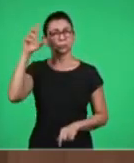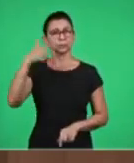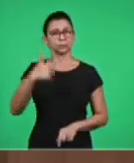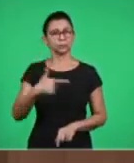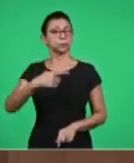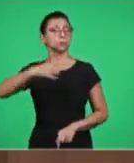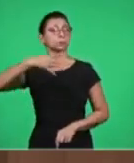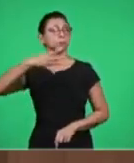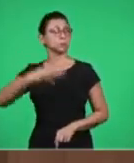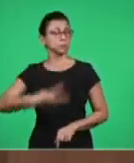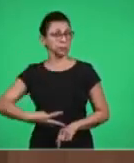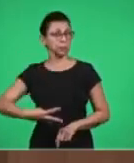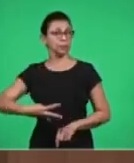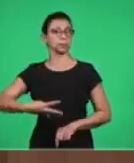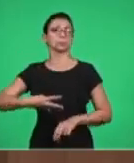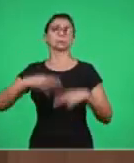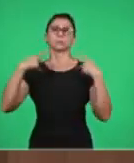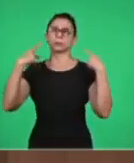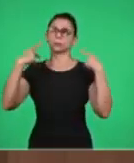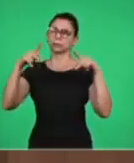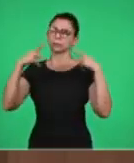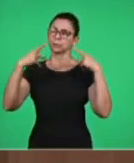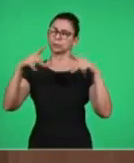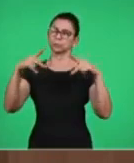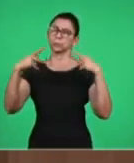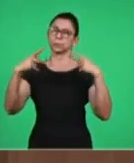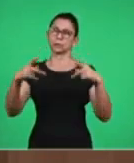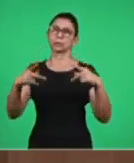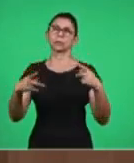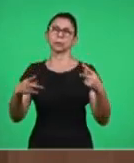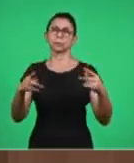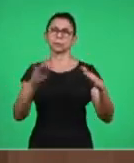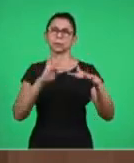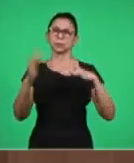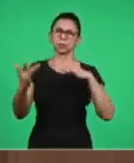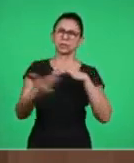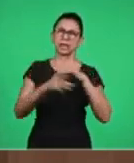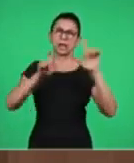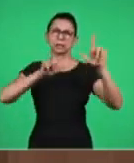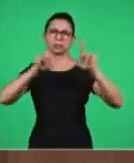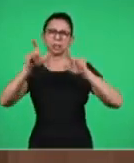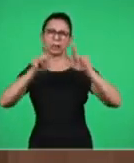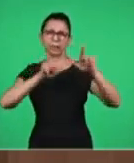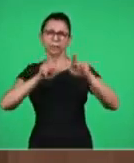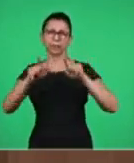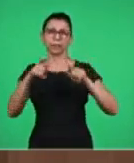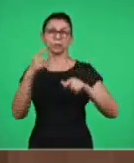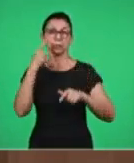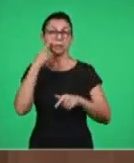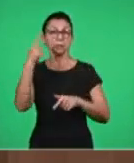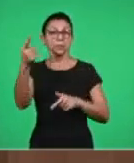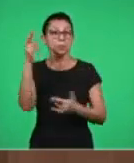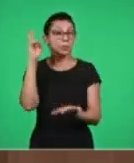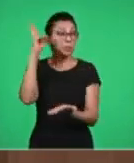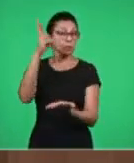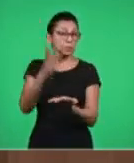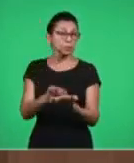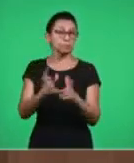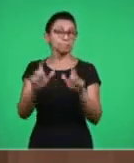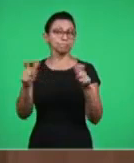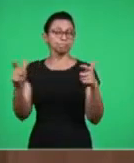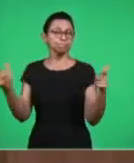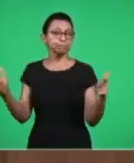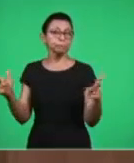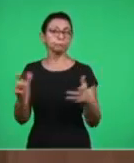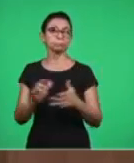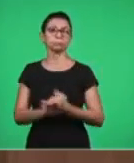on the November 24th. We have received from the media the results of the work that we did on the 24th,